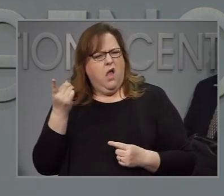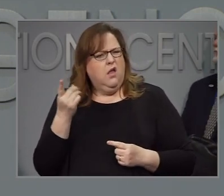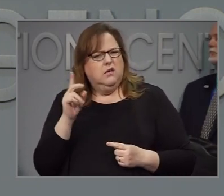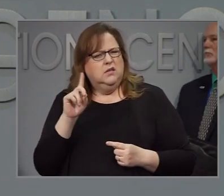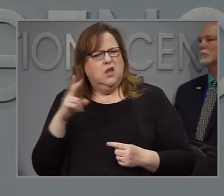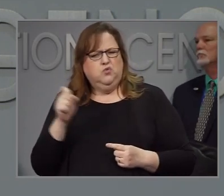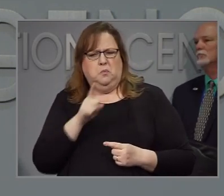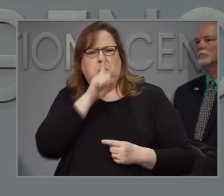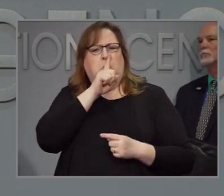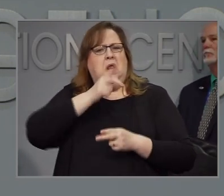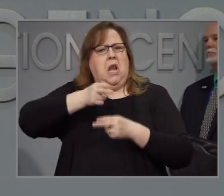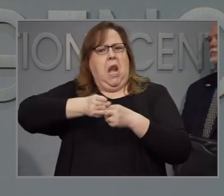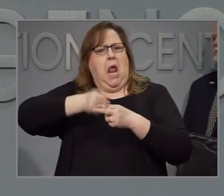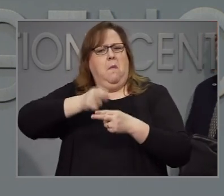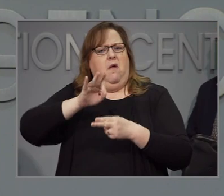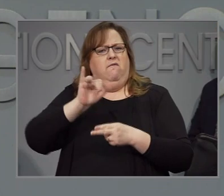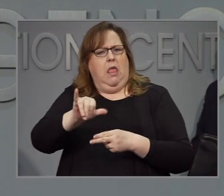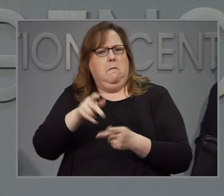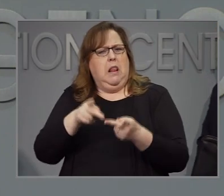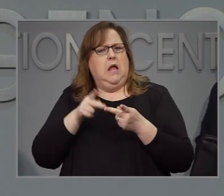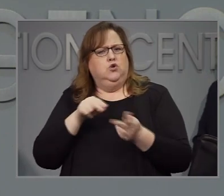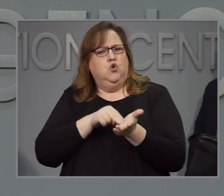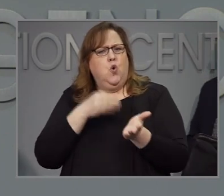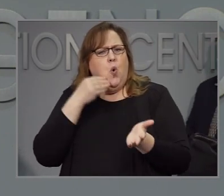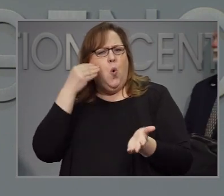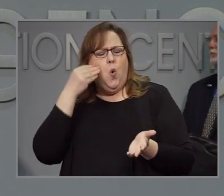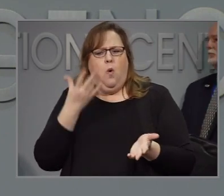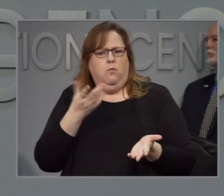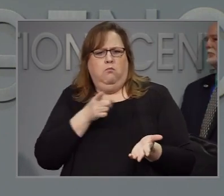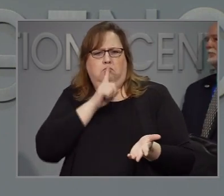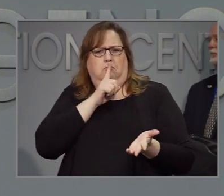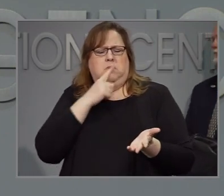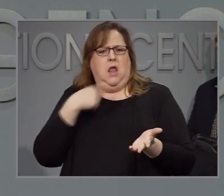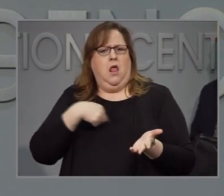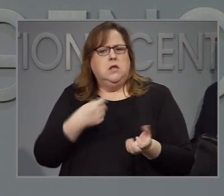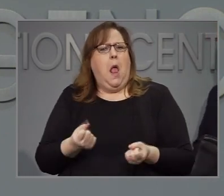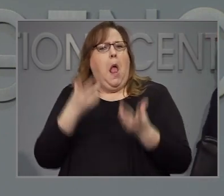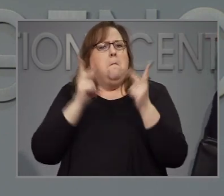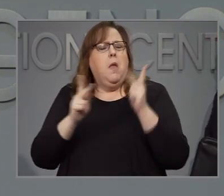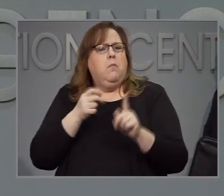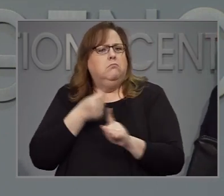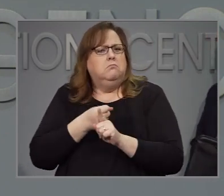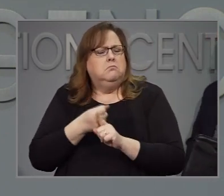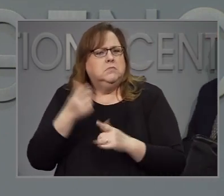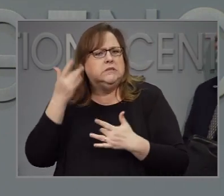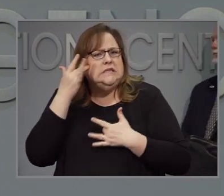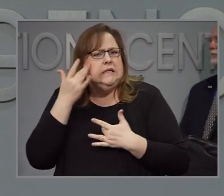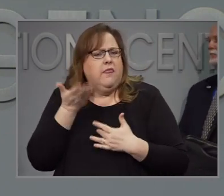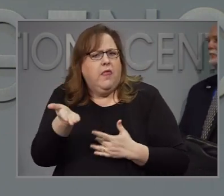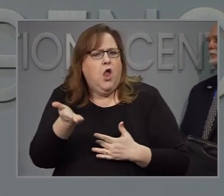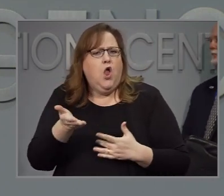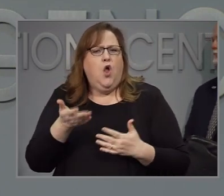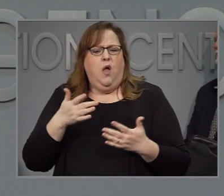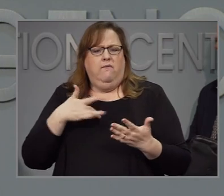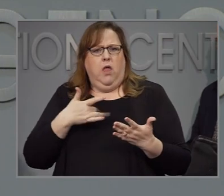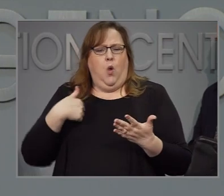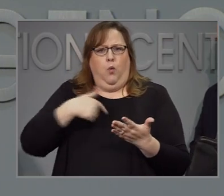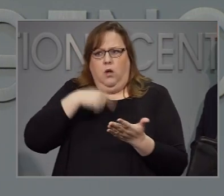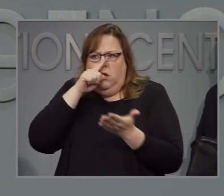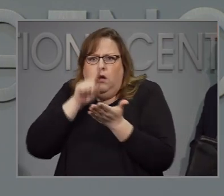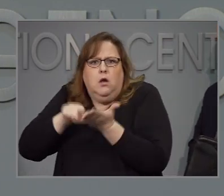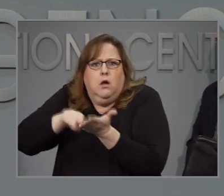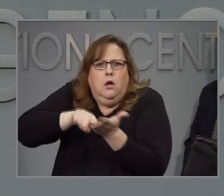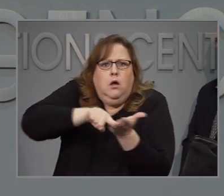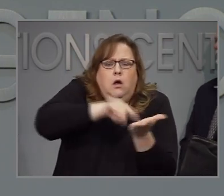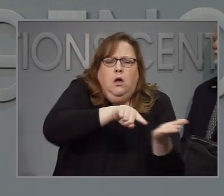their individual case count rather than force the general public and the media into a game of hide and seek? Thank you for your